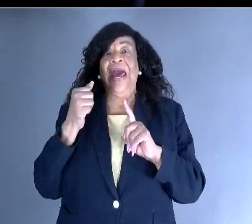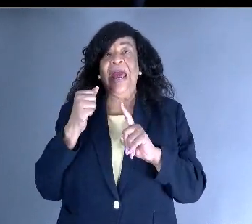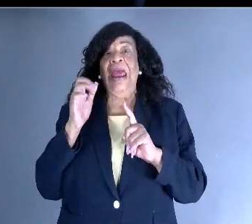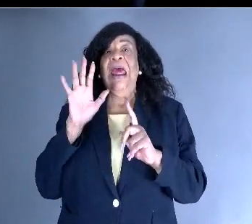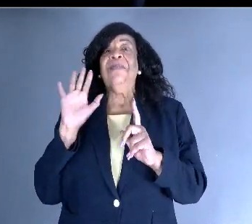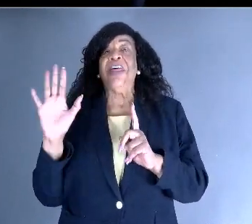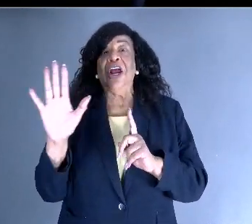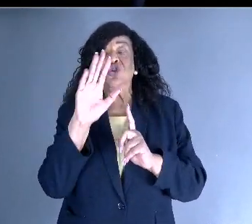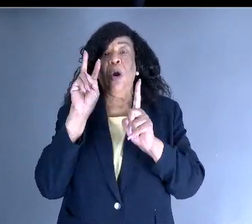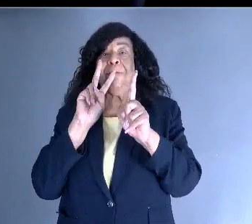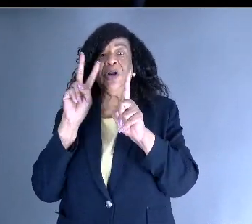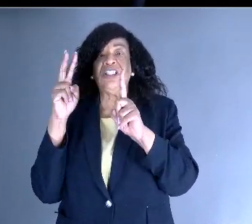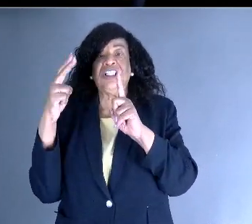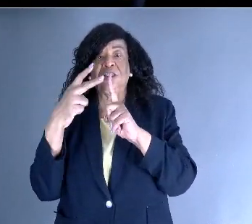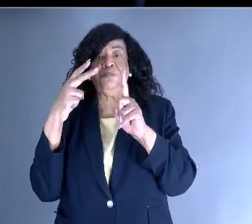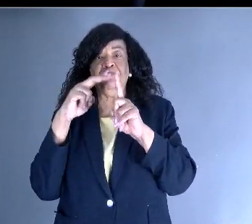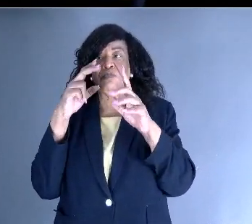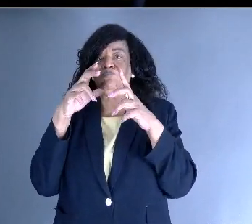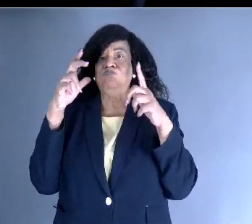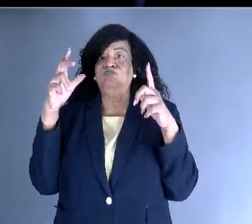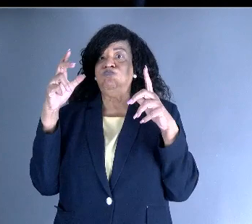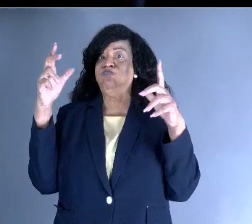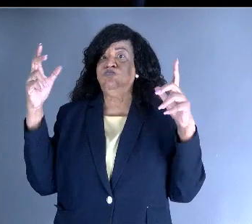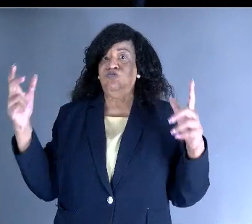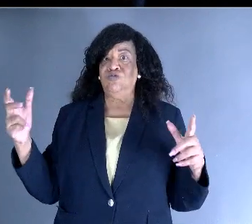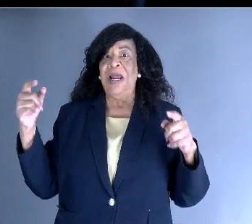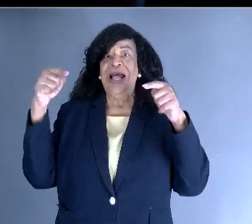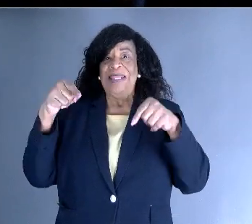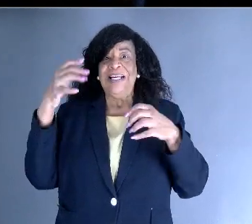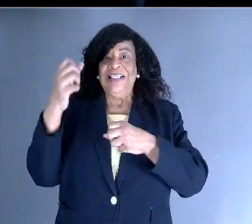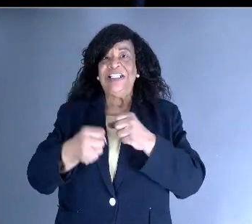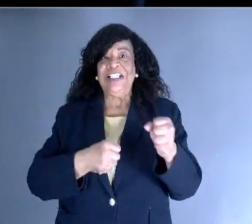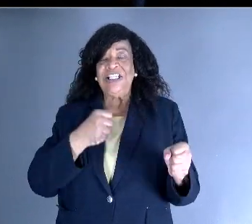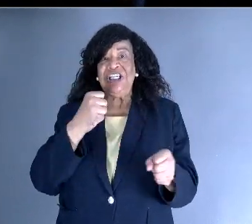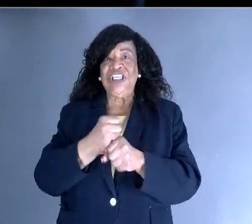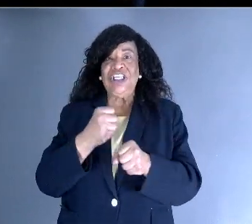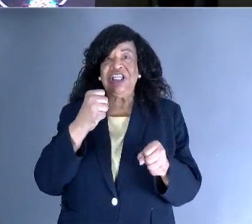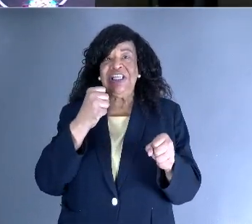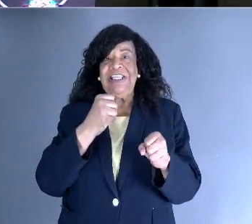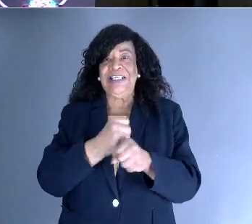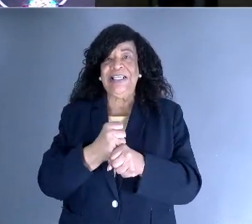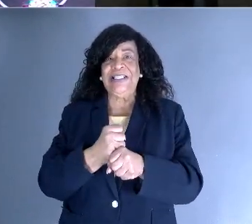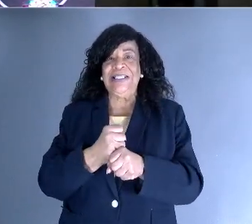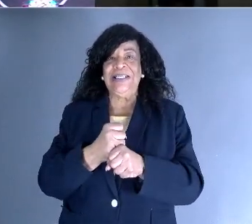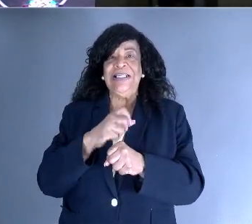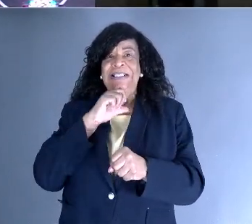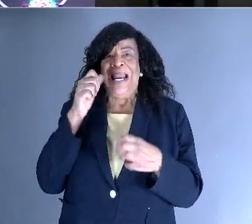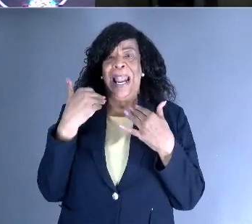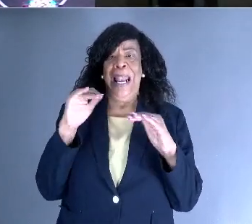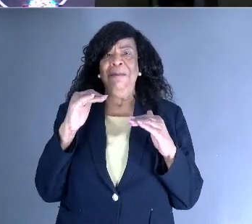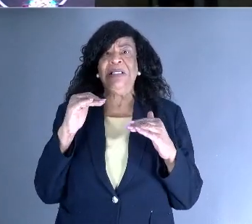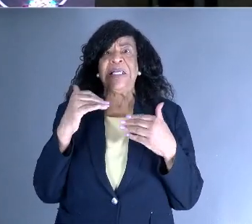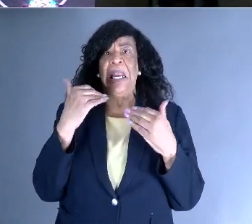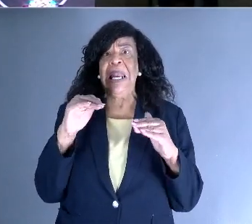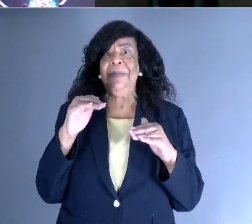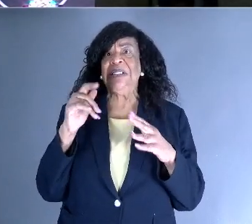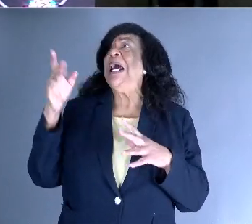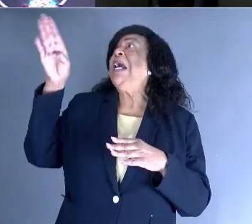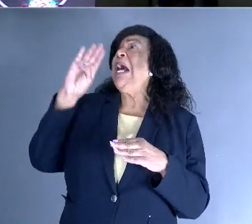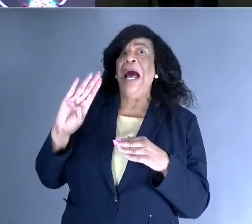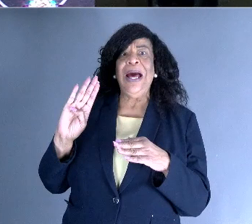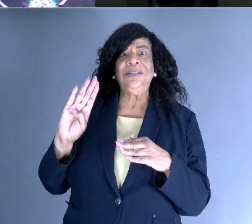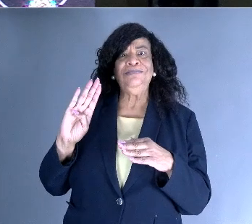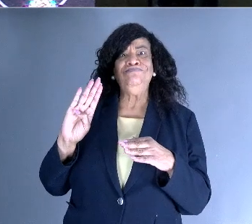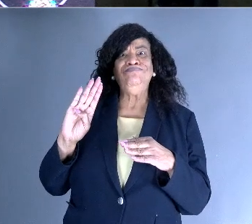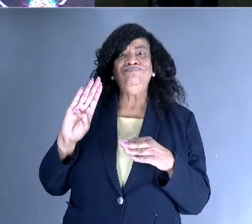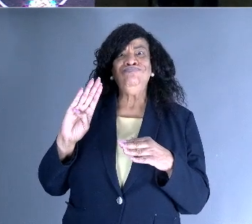will open that this is the year that you take the limits off of God it took you so much work to get that one house